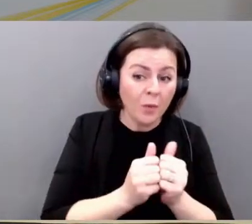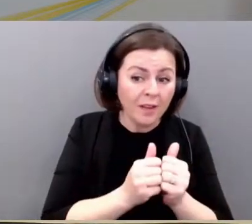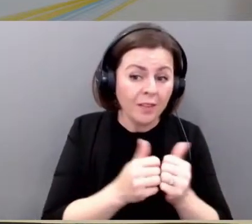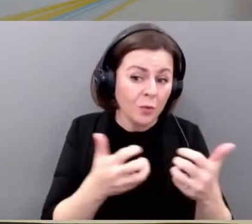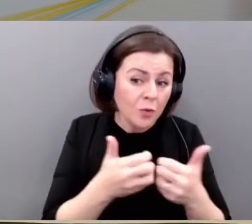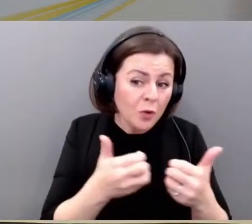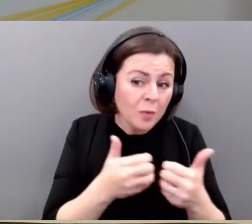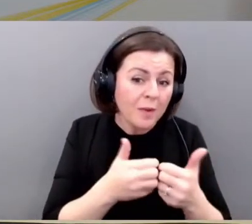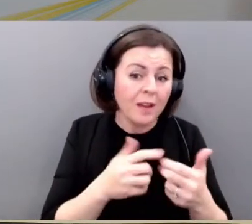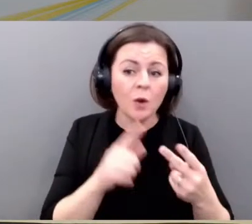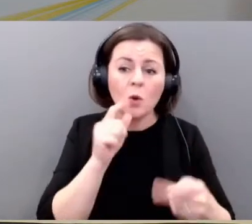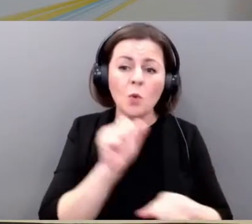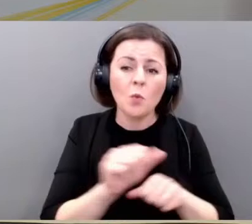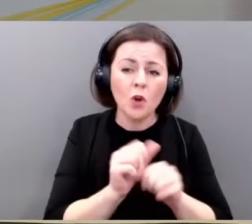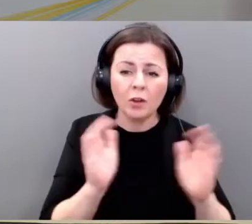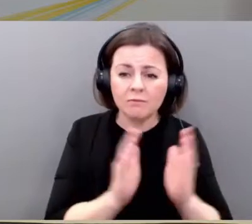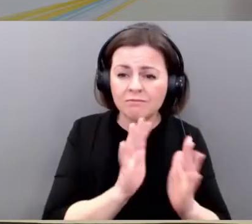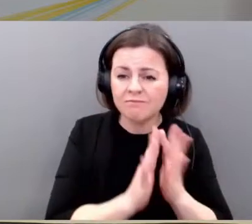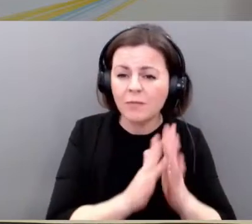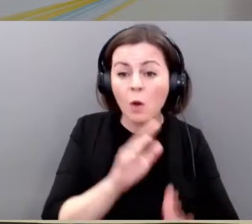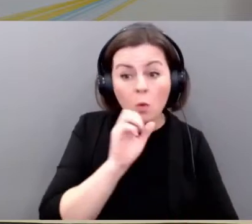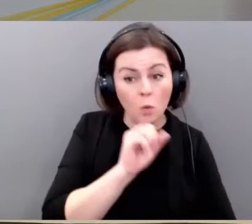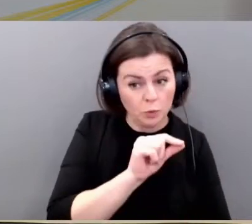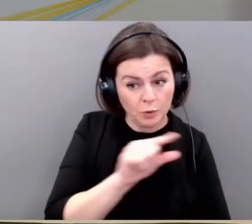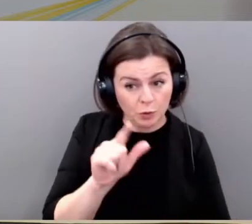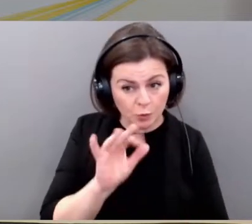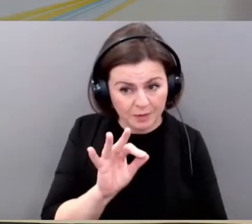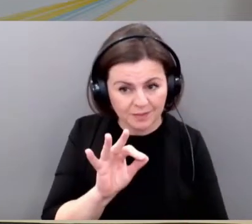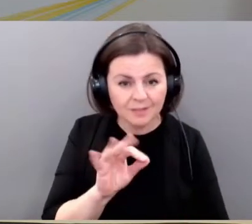in crowded spaces, such as fast food restaurants.